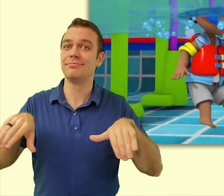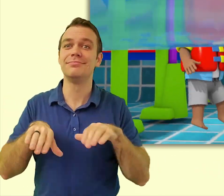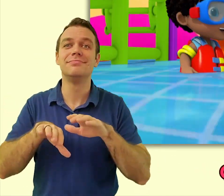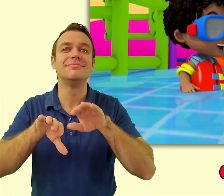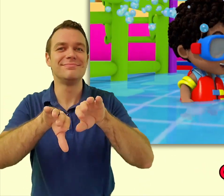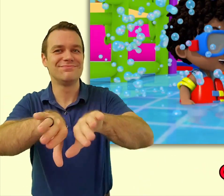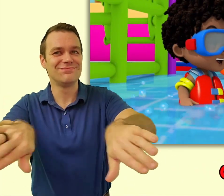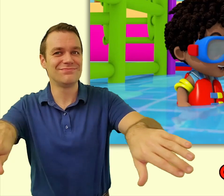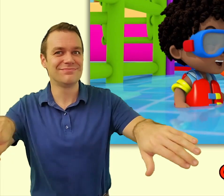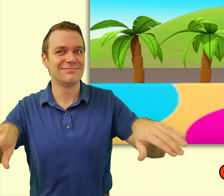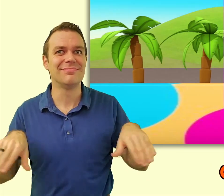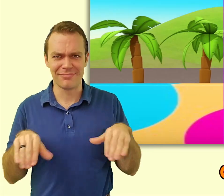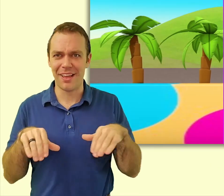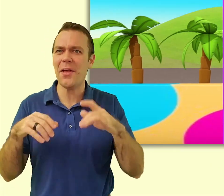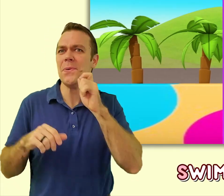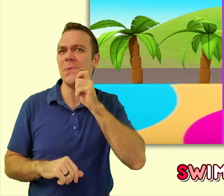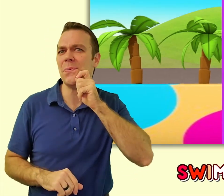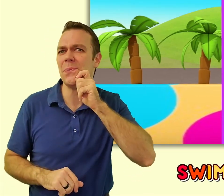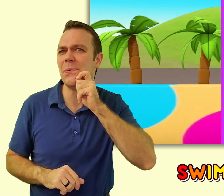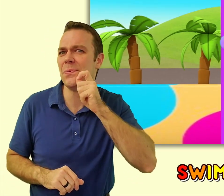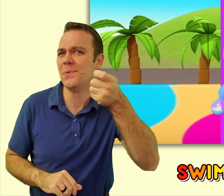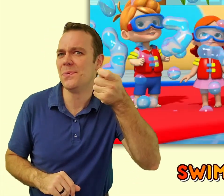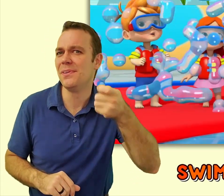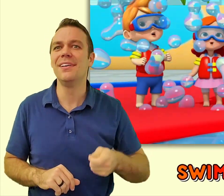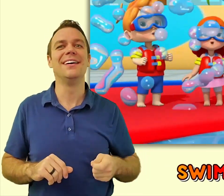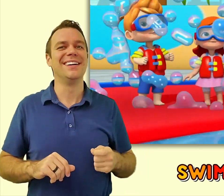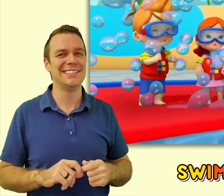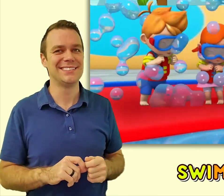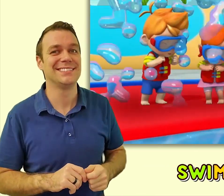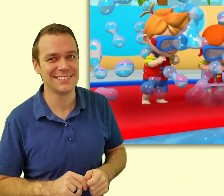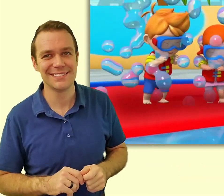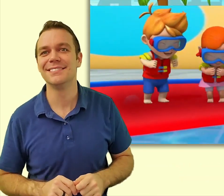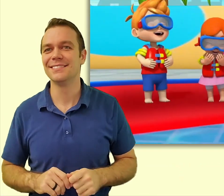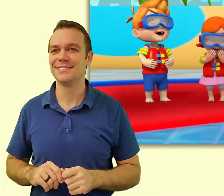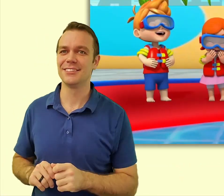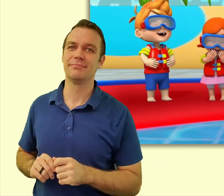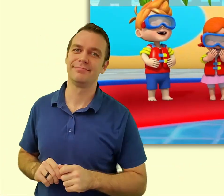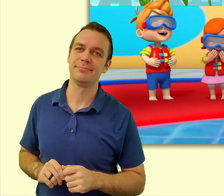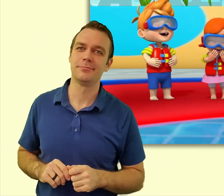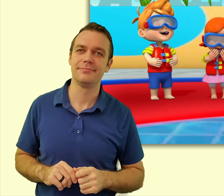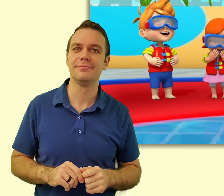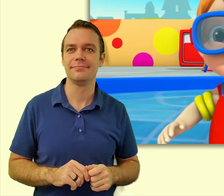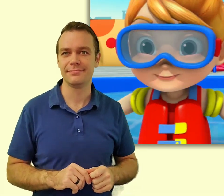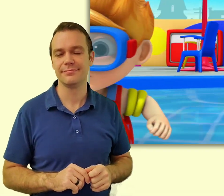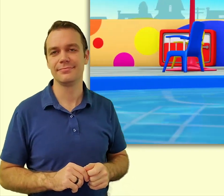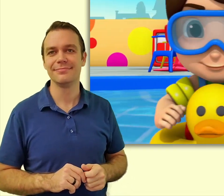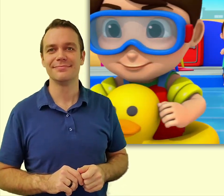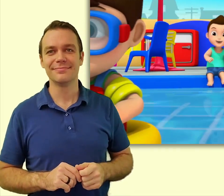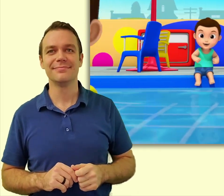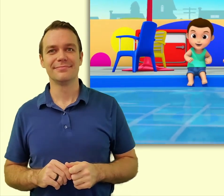Swimming, oh swimming, swimming is so cool, yeah!